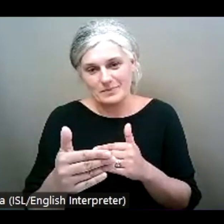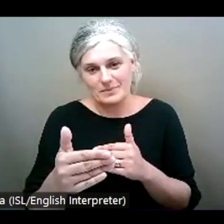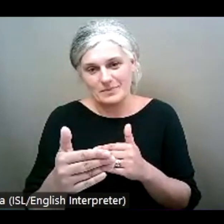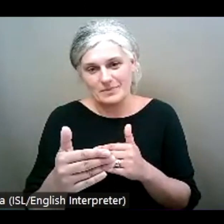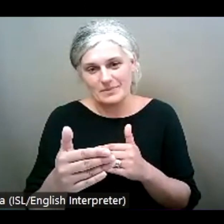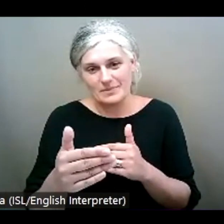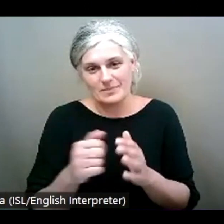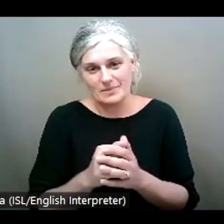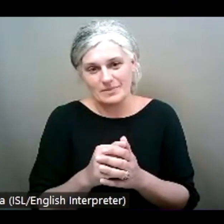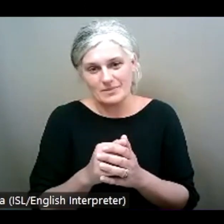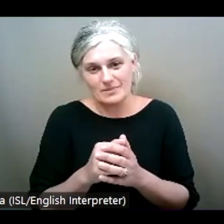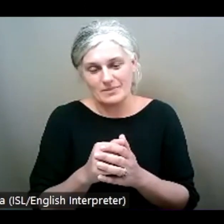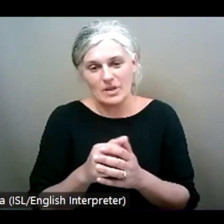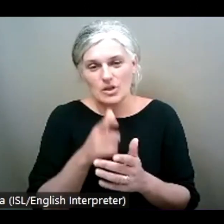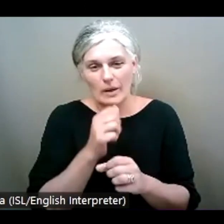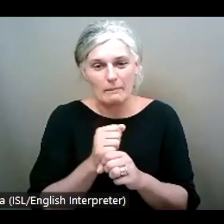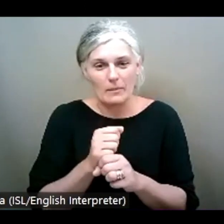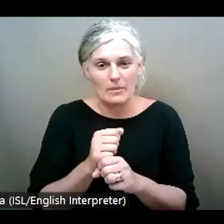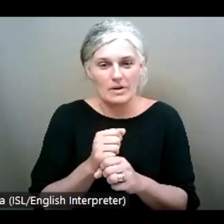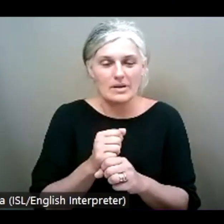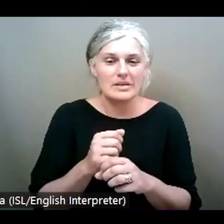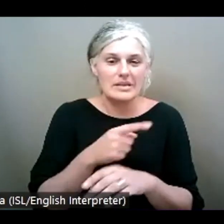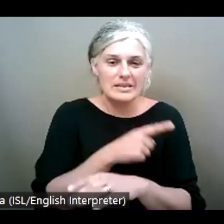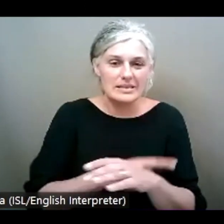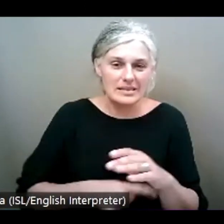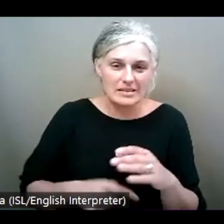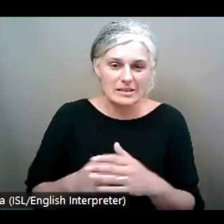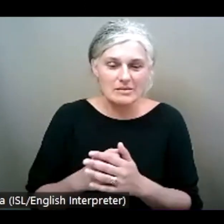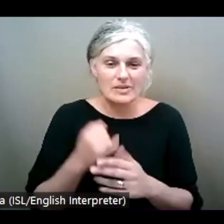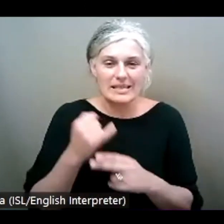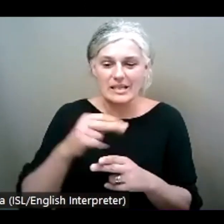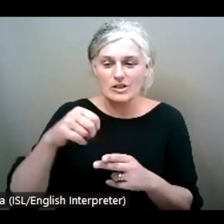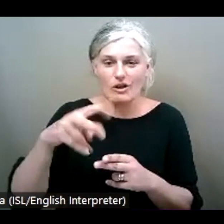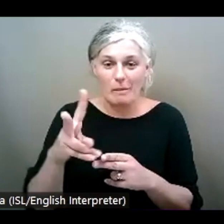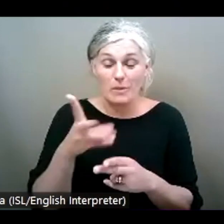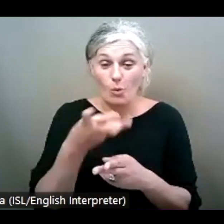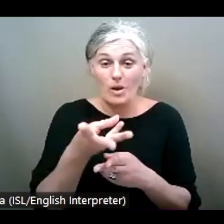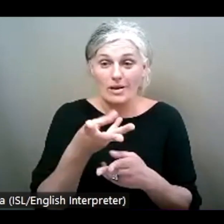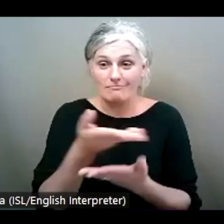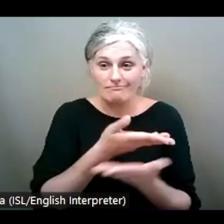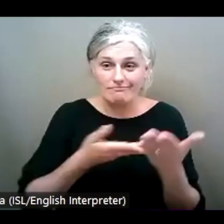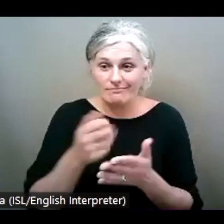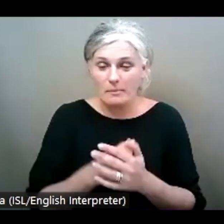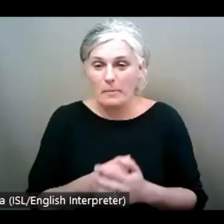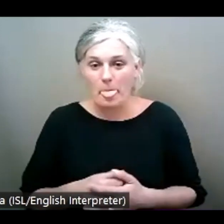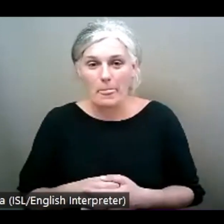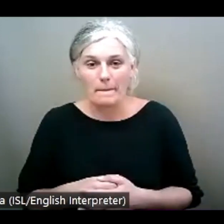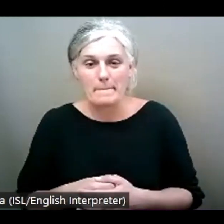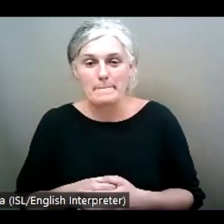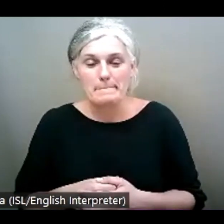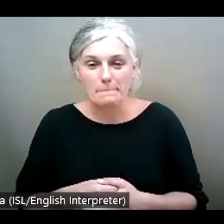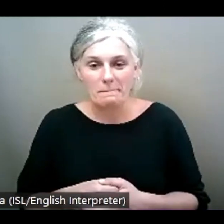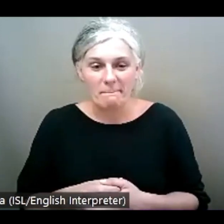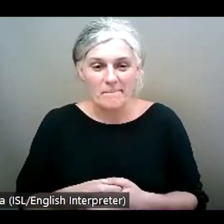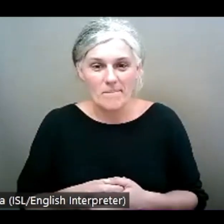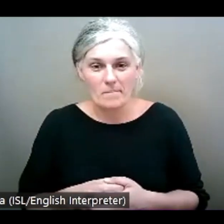18th you want about disability worker class in November. So thanks very much. Do we do our song now? You can